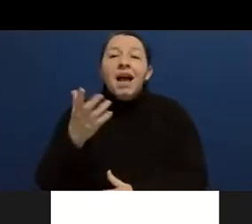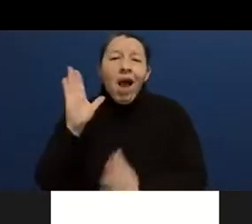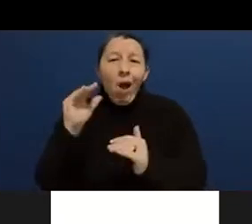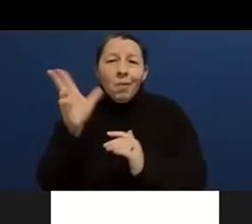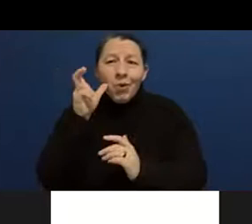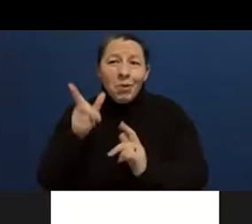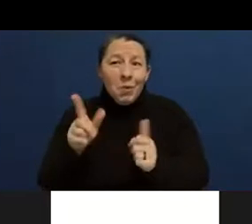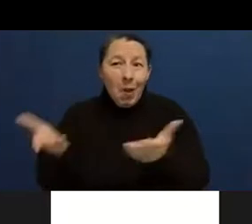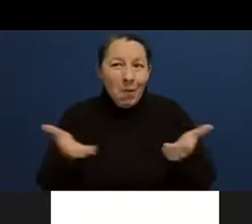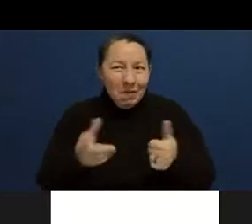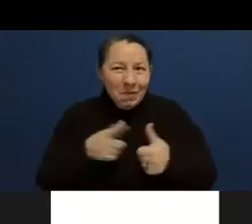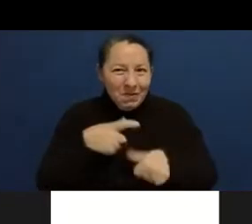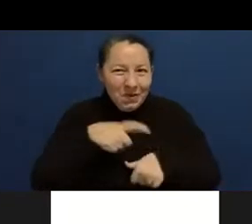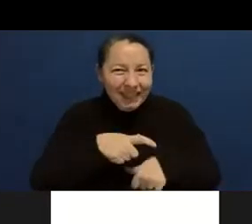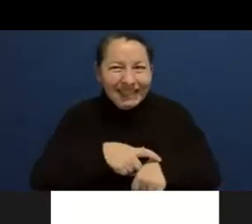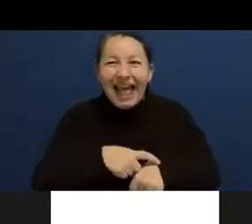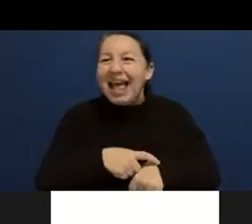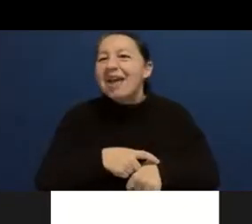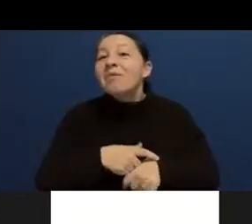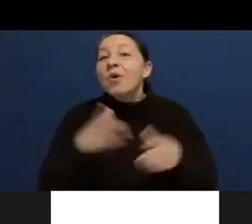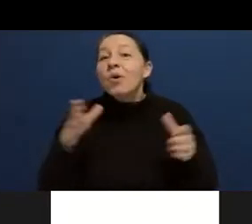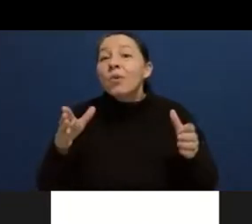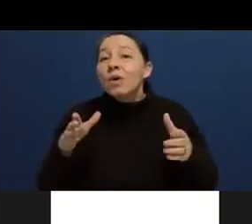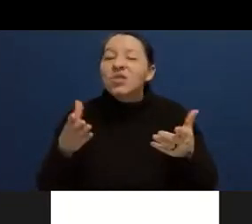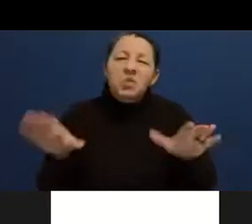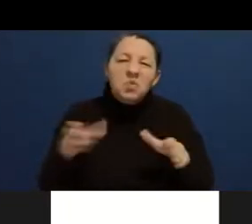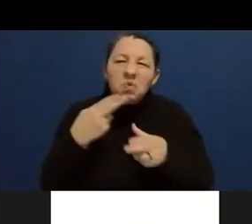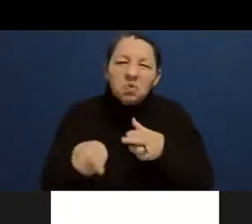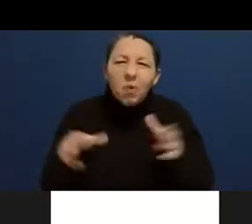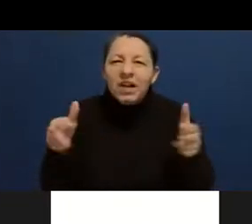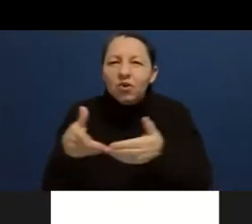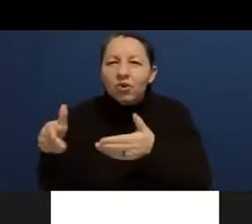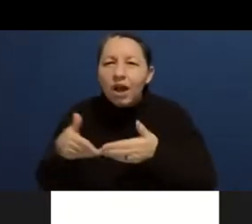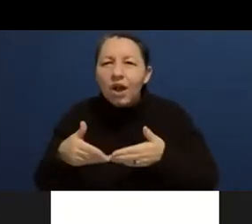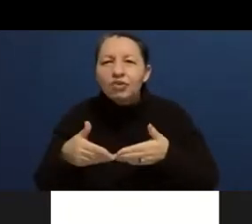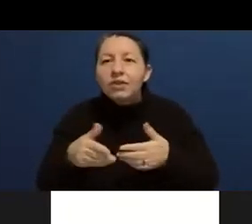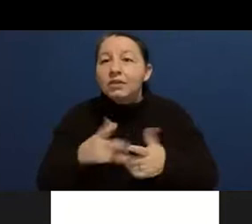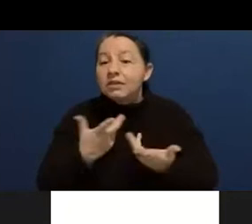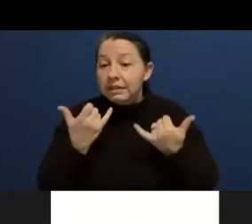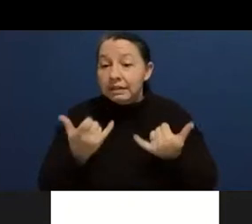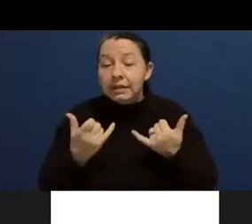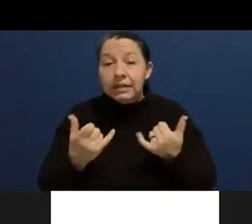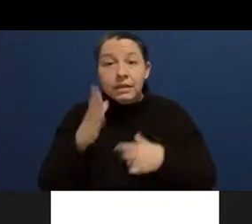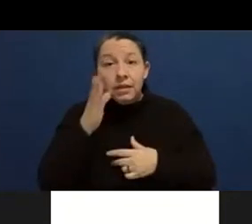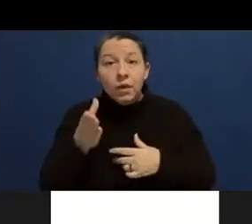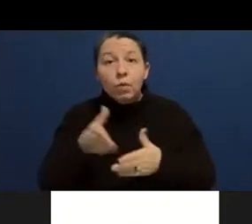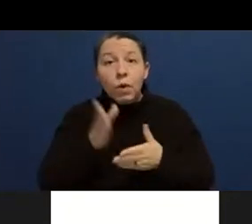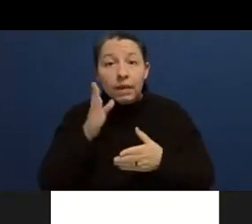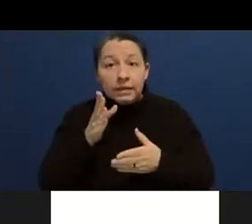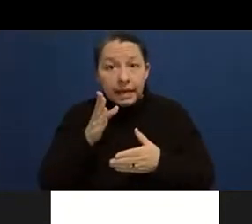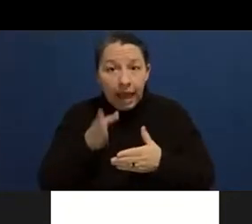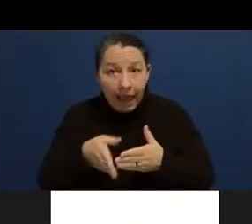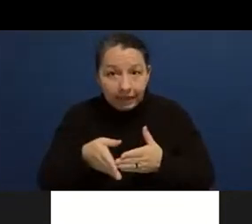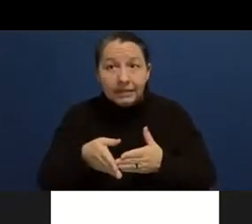the first time. We're just going to do some short introductions, but today we'll conclude our series of